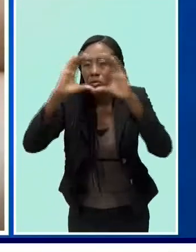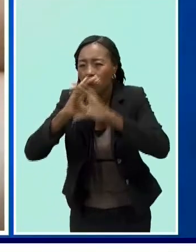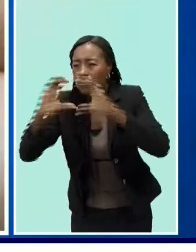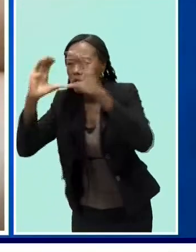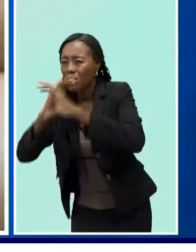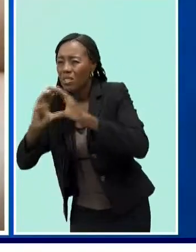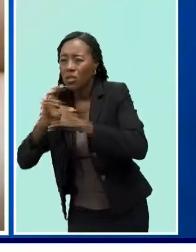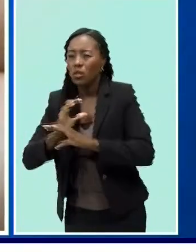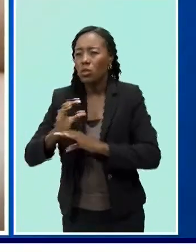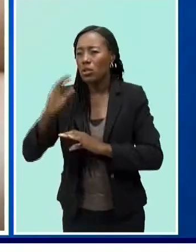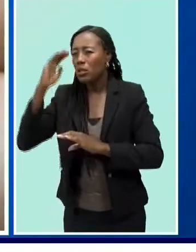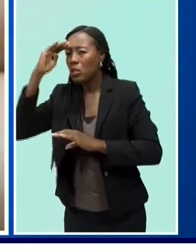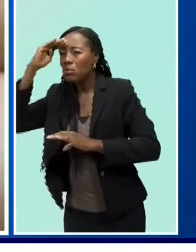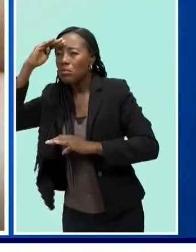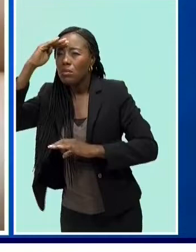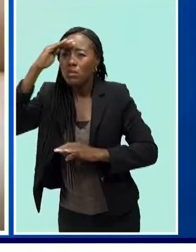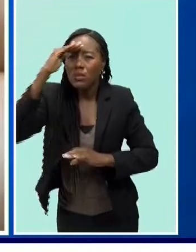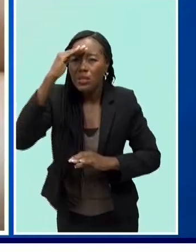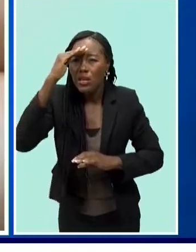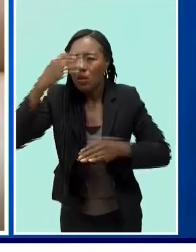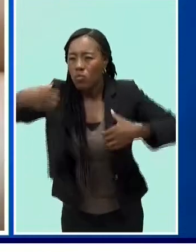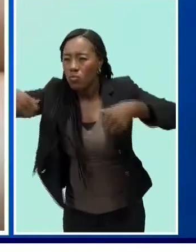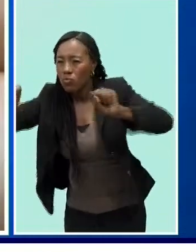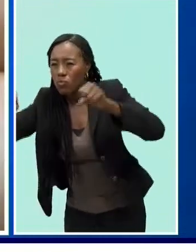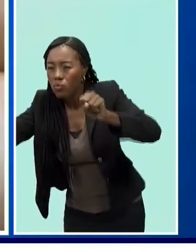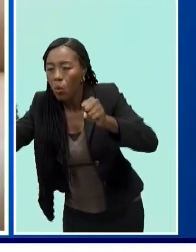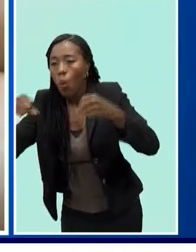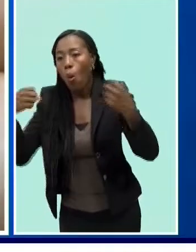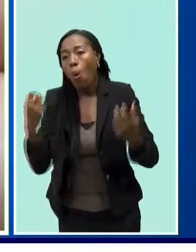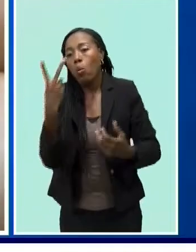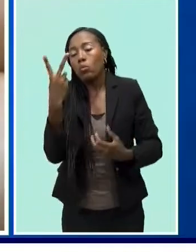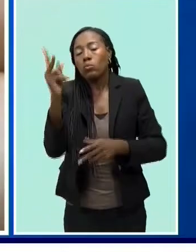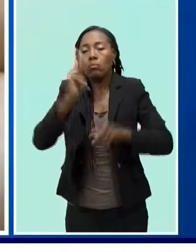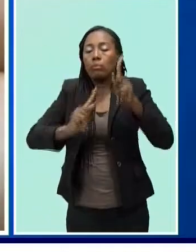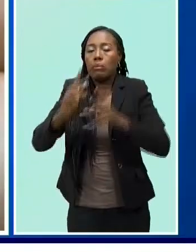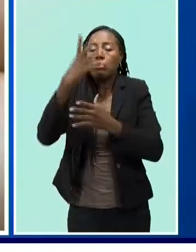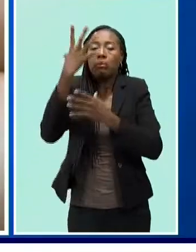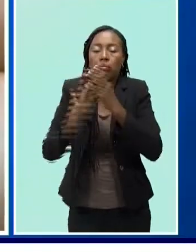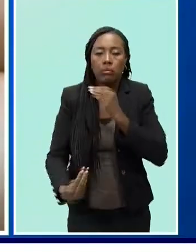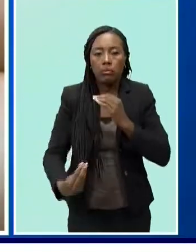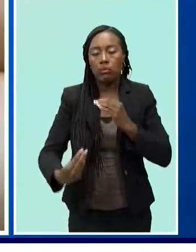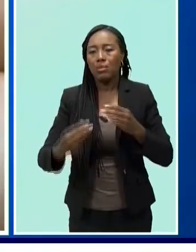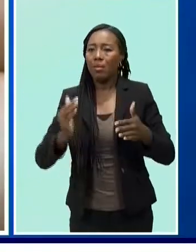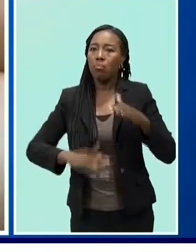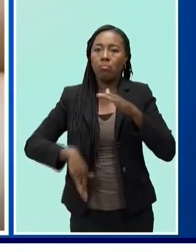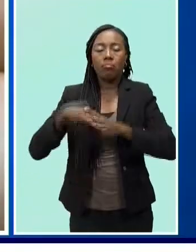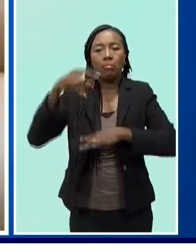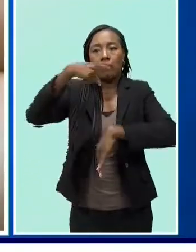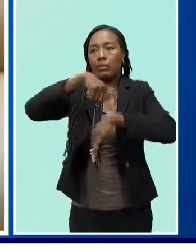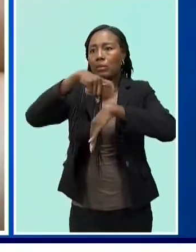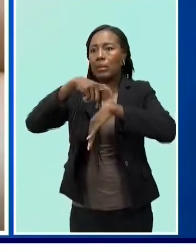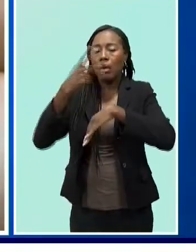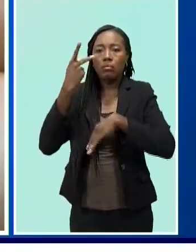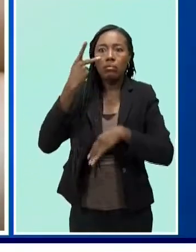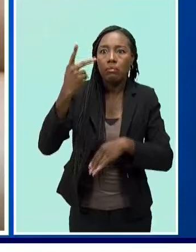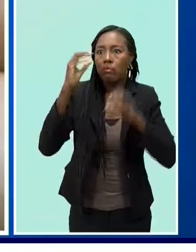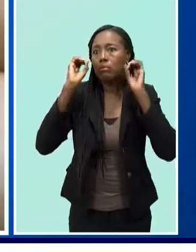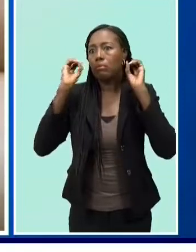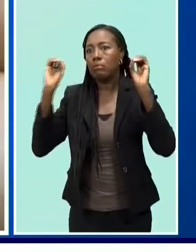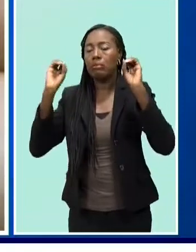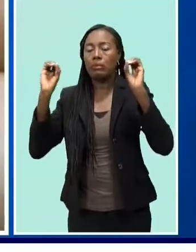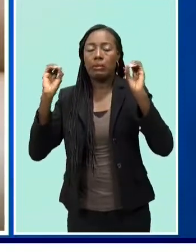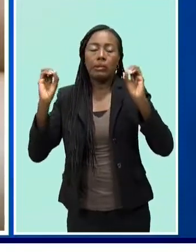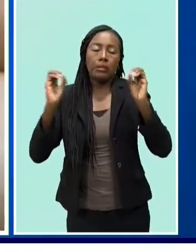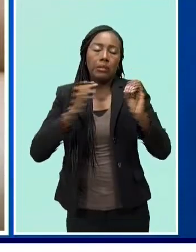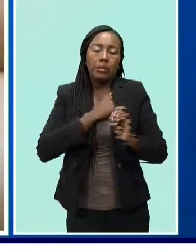see either the jet ski or the 2 persons. Up to that time, we came up empty-handed,